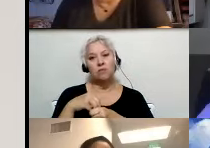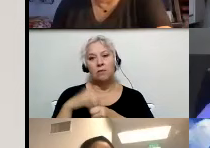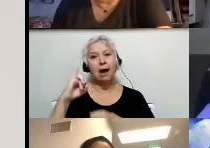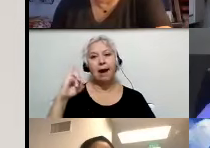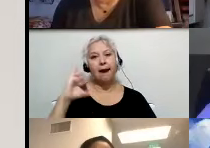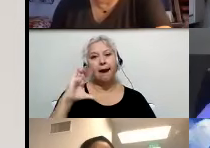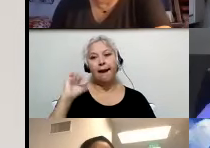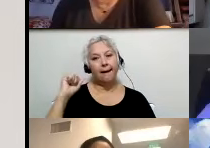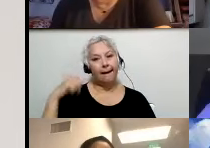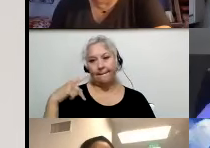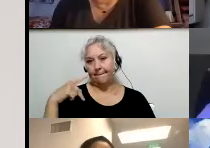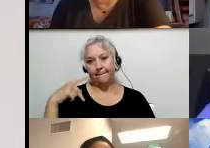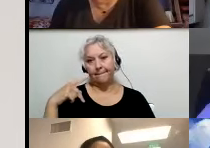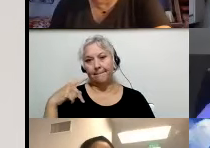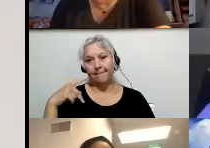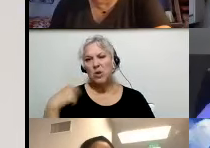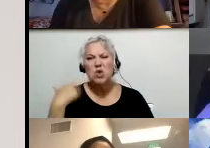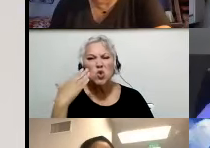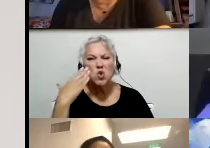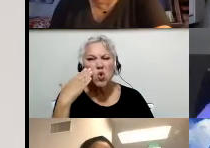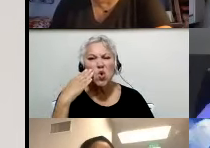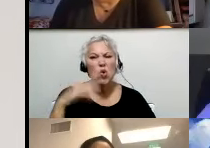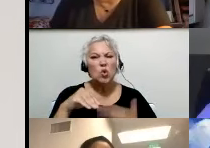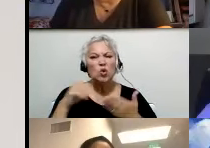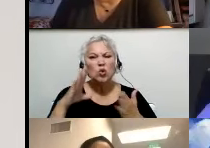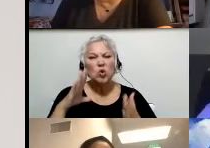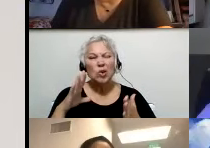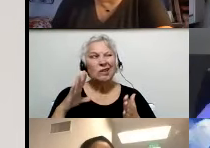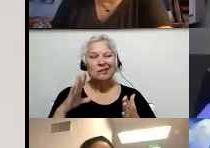ICAP. You know, we know that our students, it's